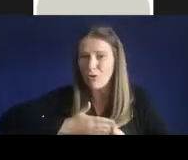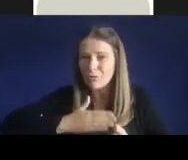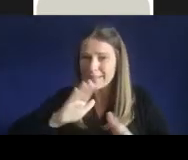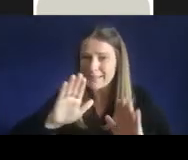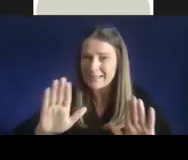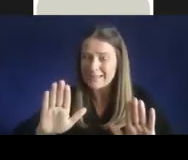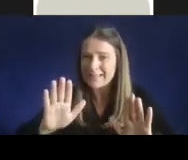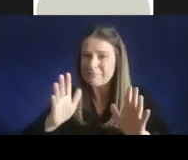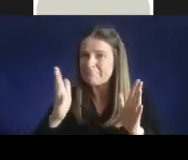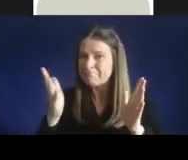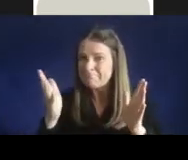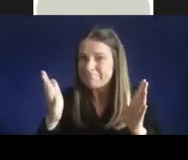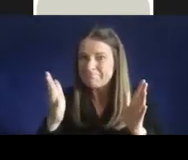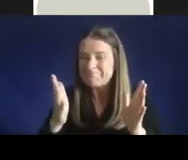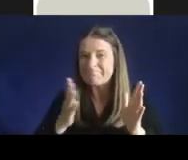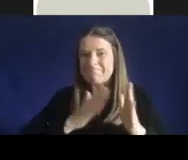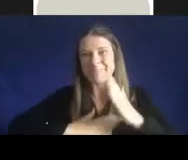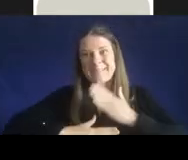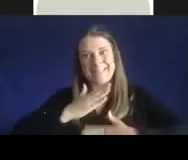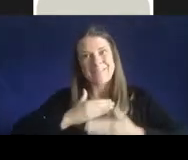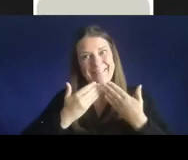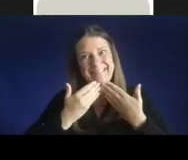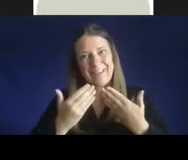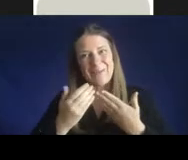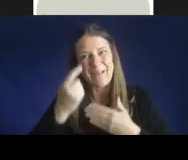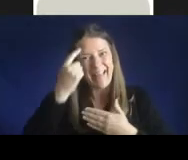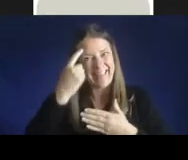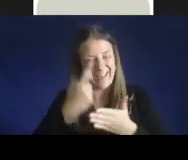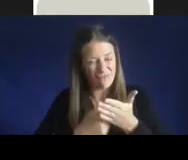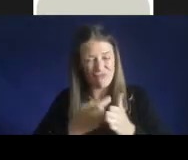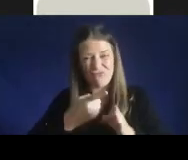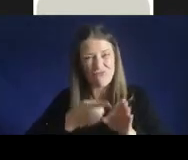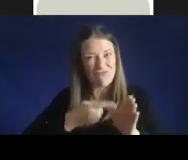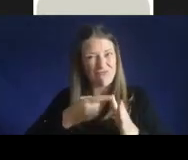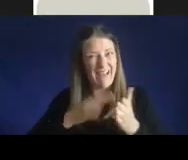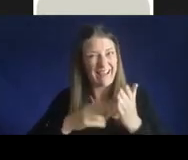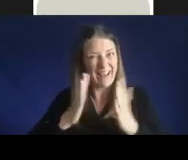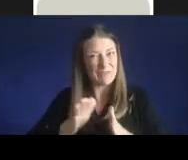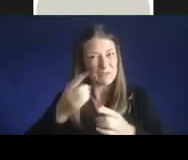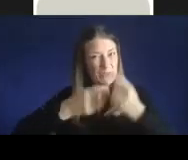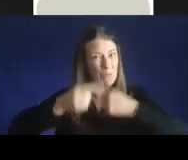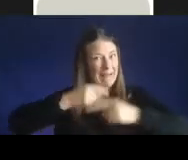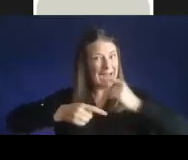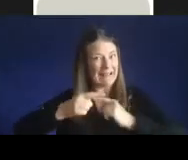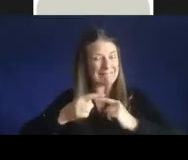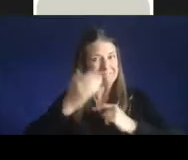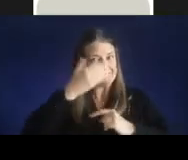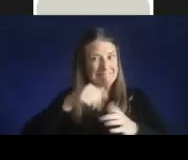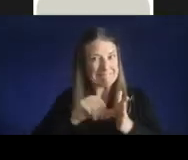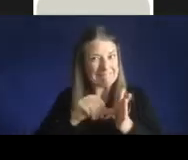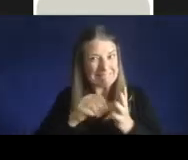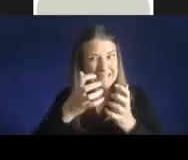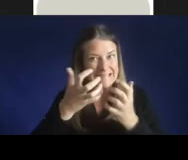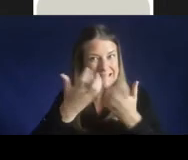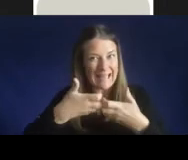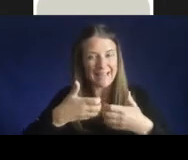patience. Ryan, I suggest you take it from the top. Fabulous. Okay. Sorry, that was